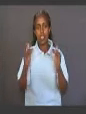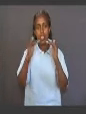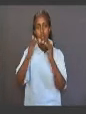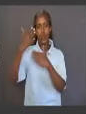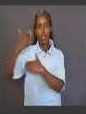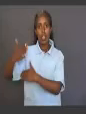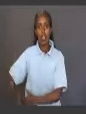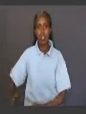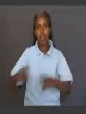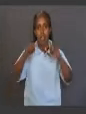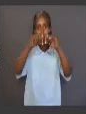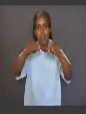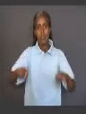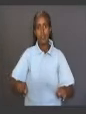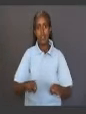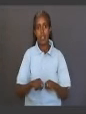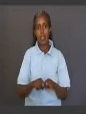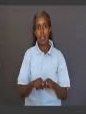equilateral triangle.